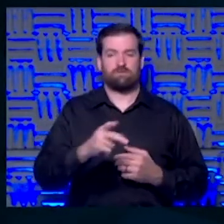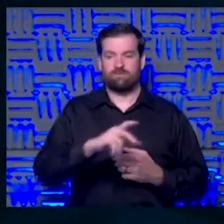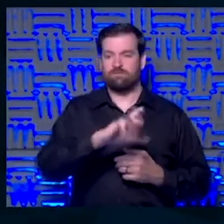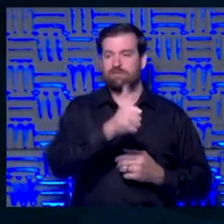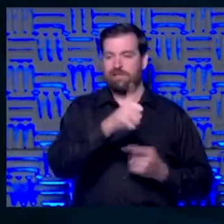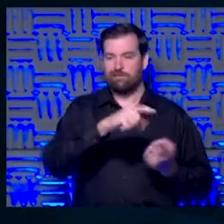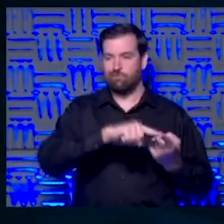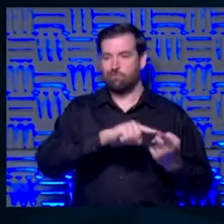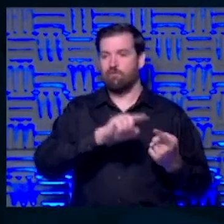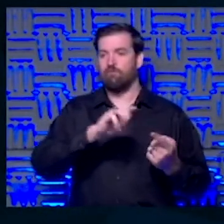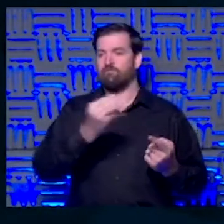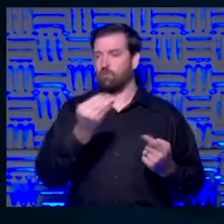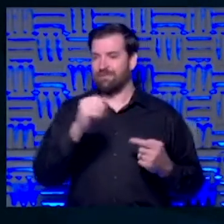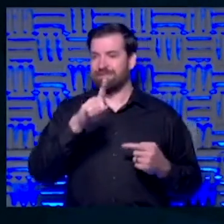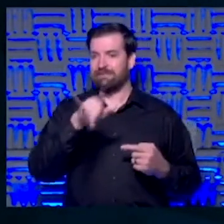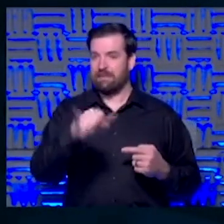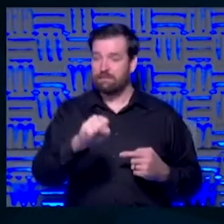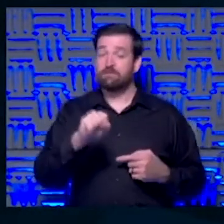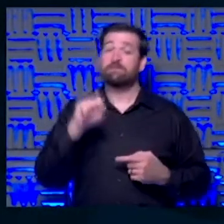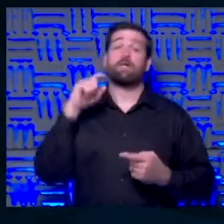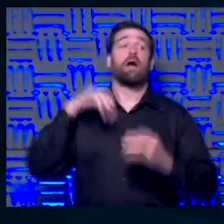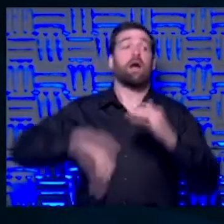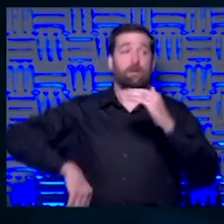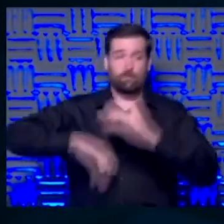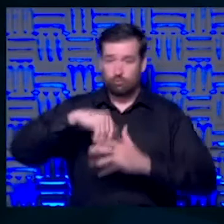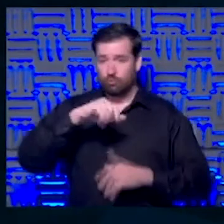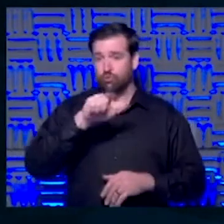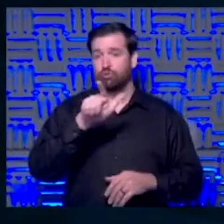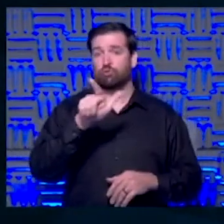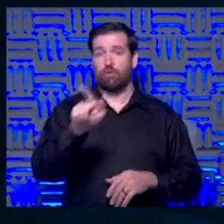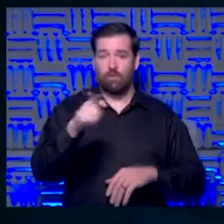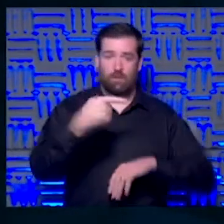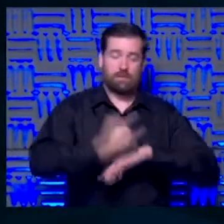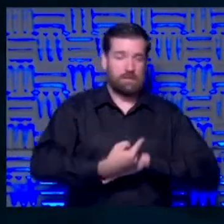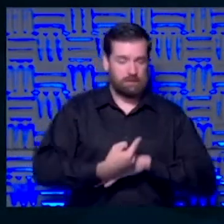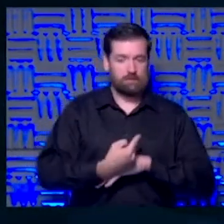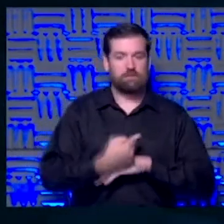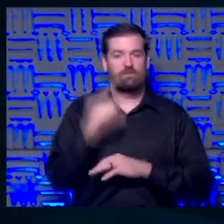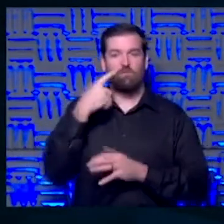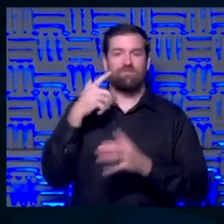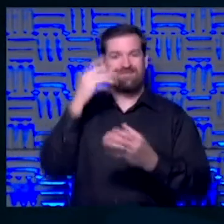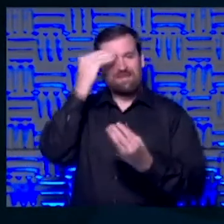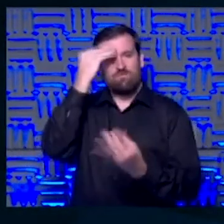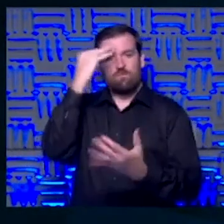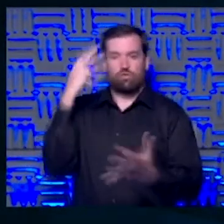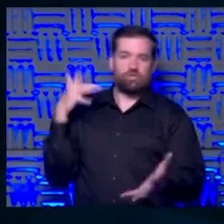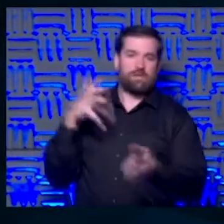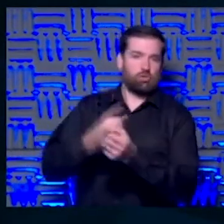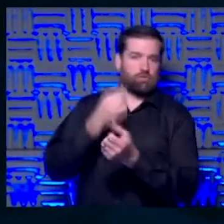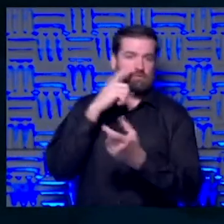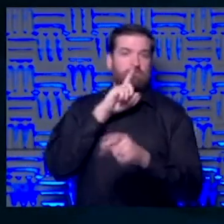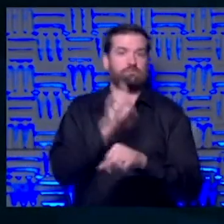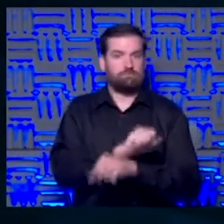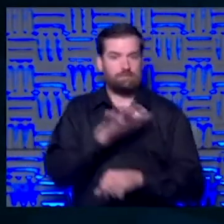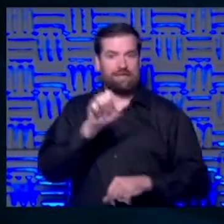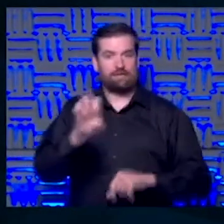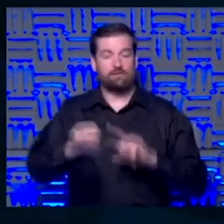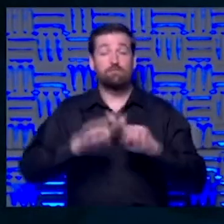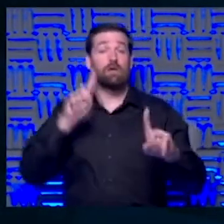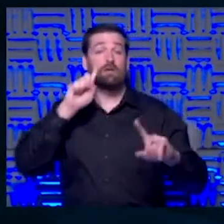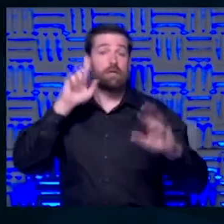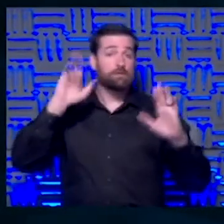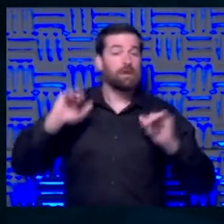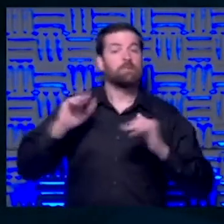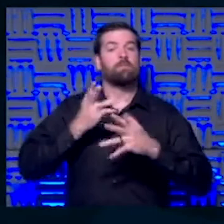days or even out as far as 21 days just in terms of the data catching up with us. But I absolutely predict that people will drop their